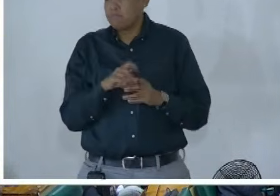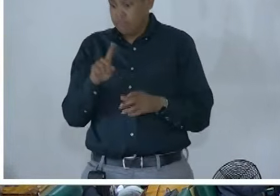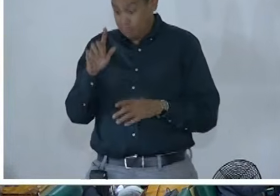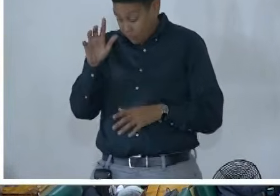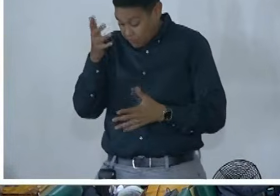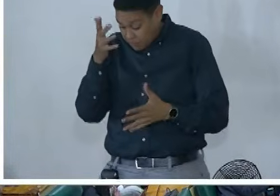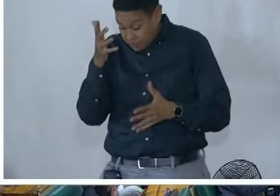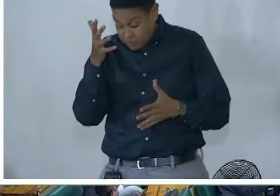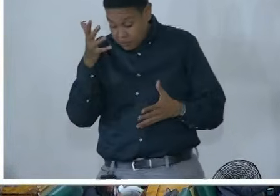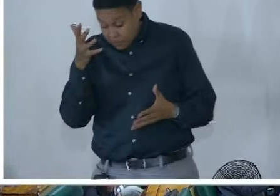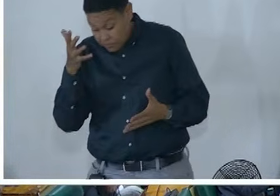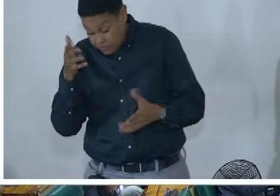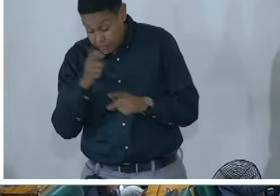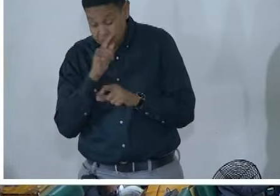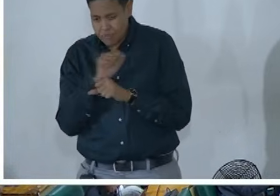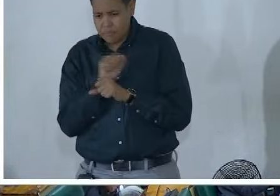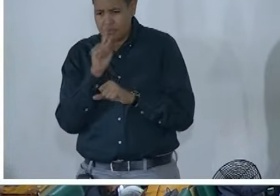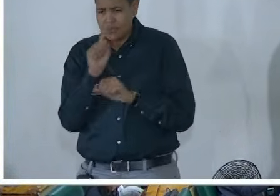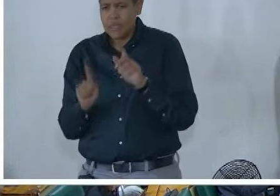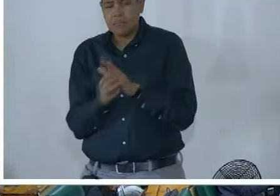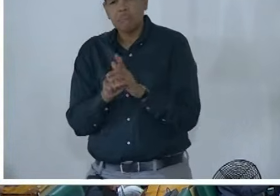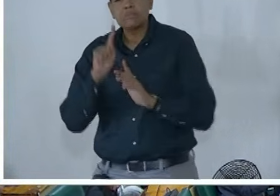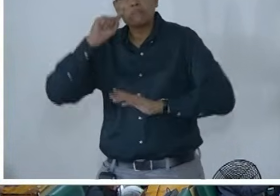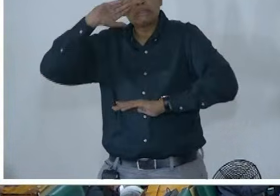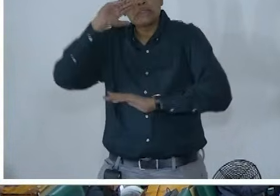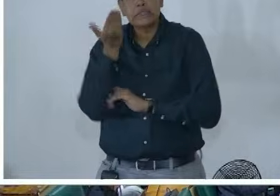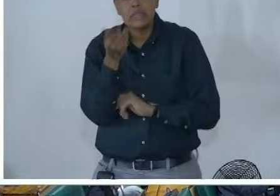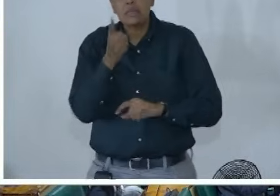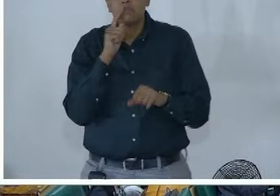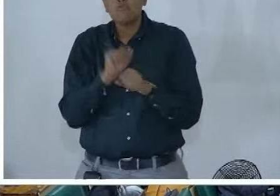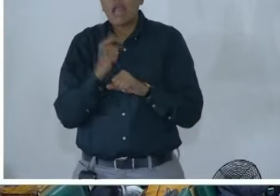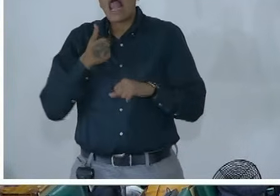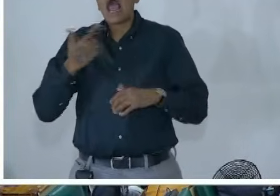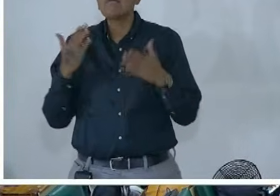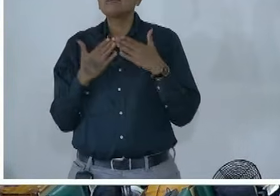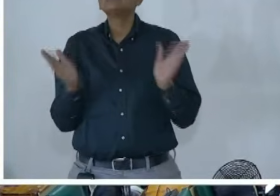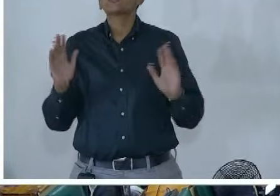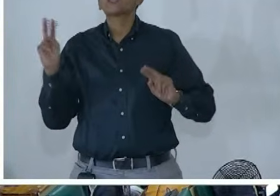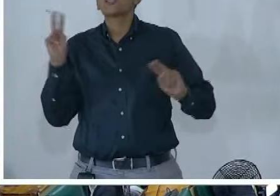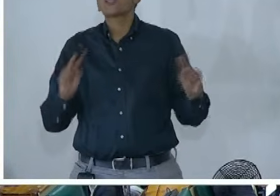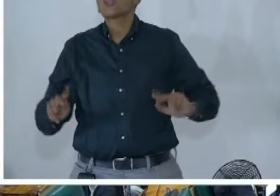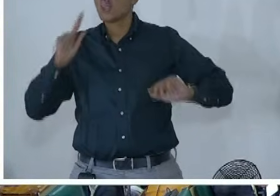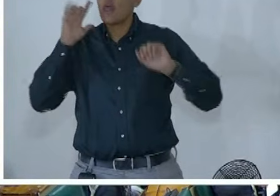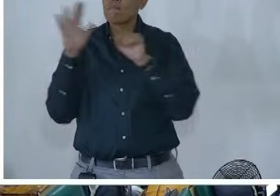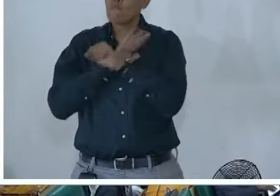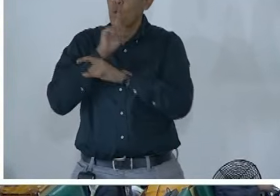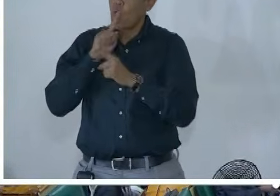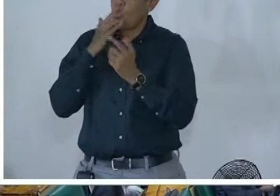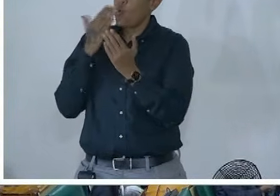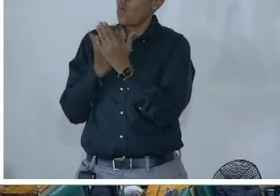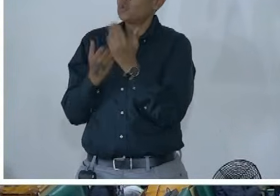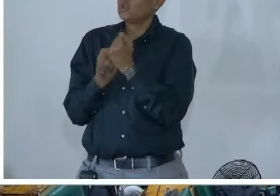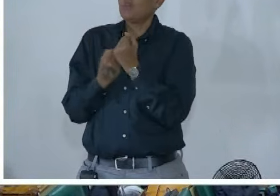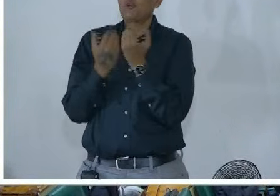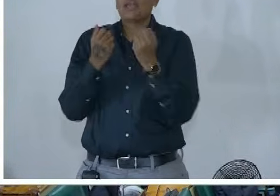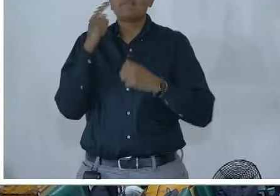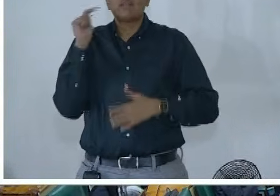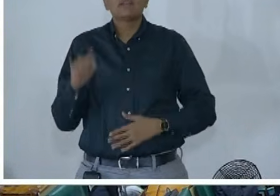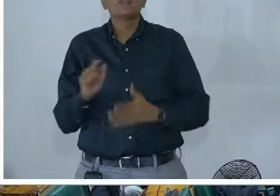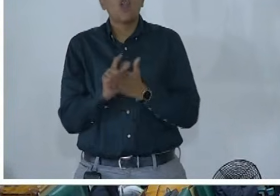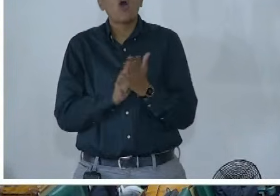indeed it does appear that there is generally full and good support for this